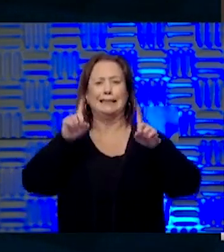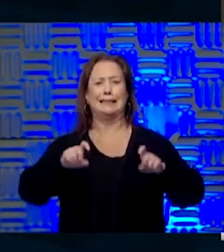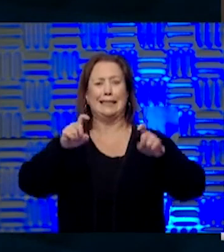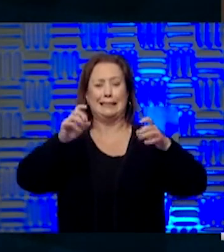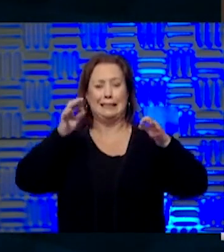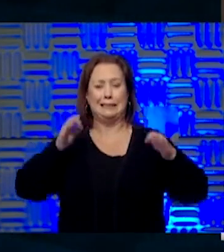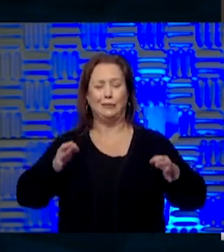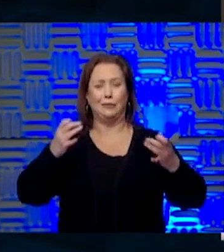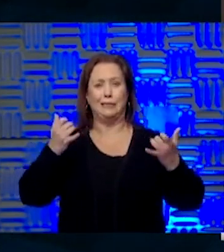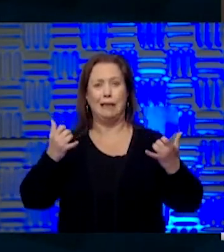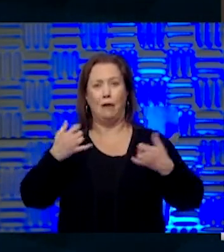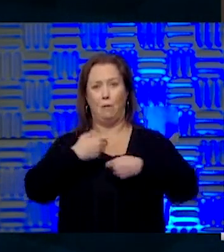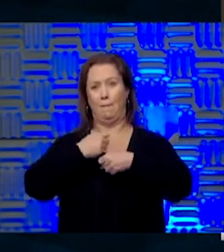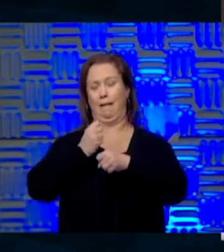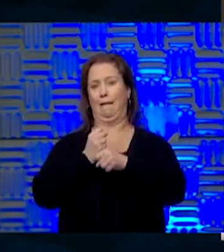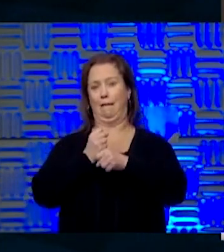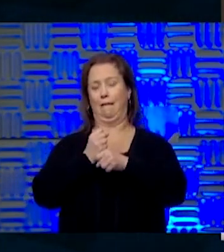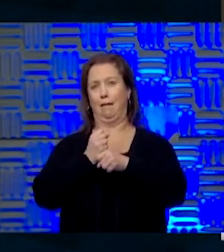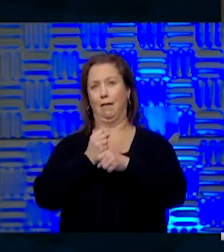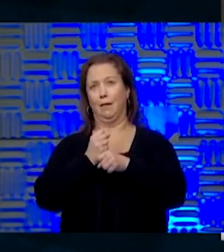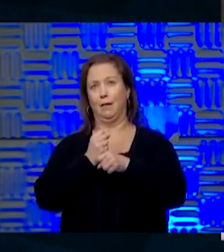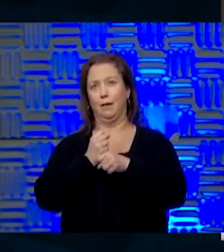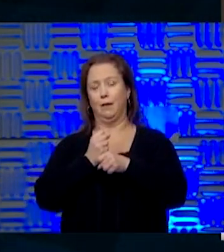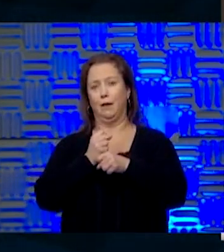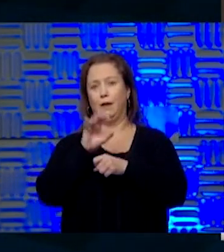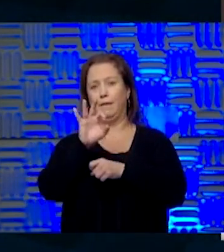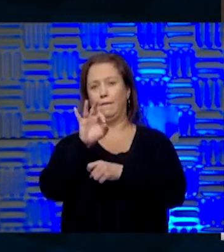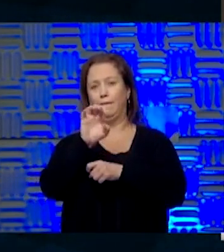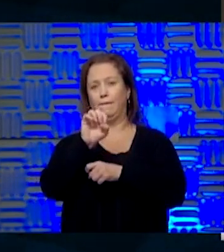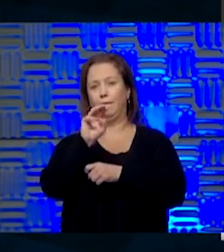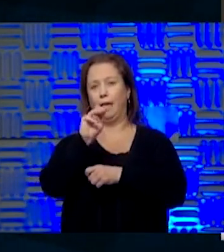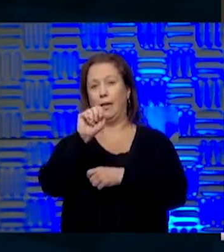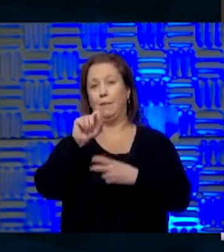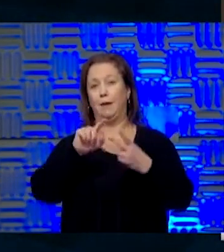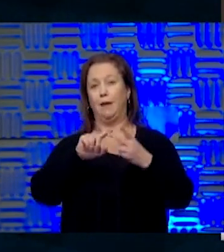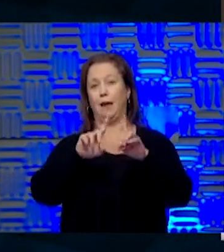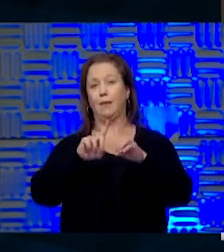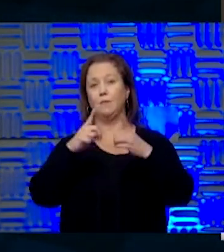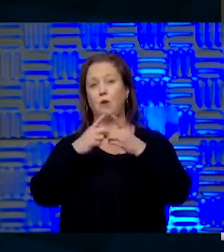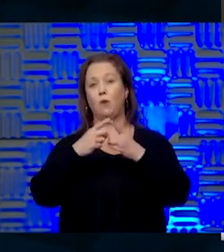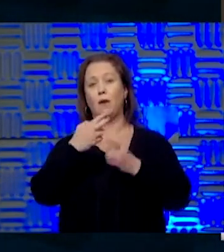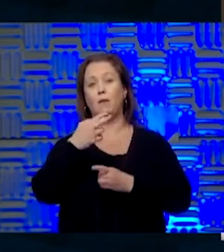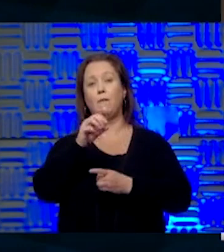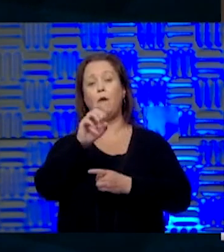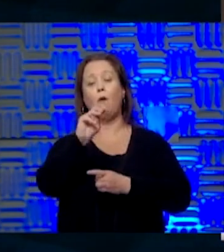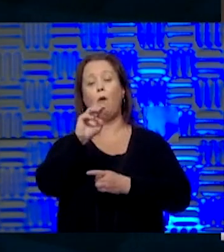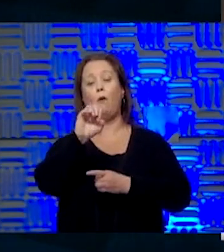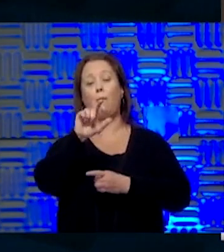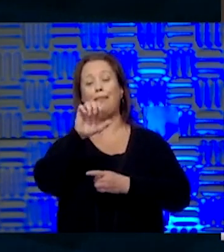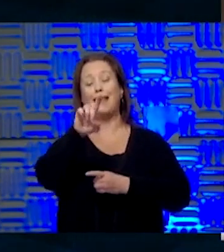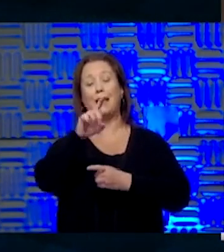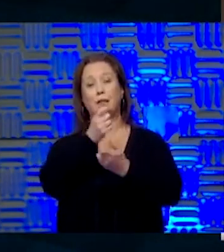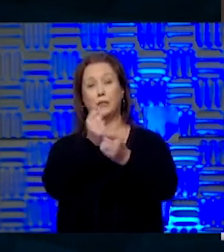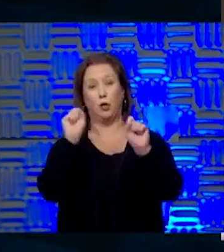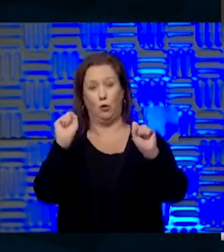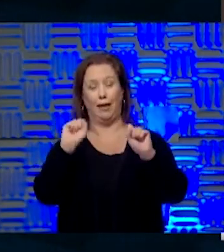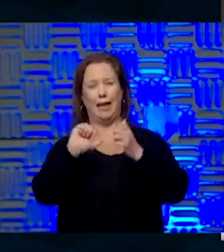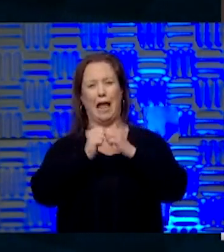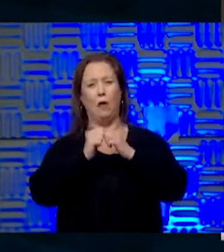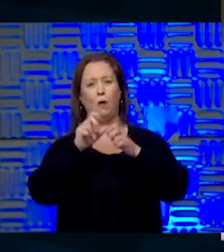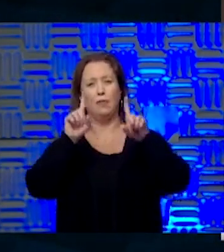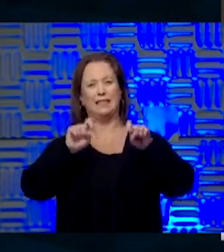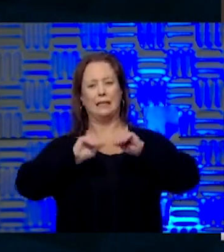are now made by FEMA and the Department of Homeland Security, how they're distributed, the emergency